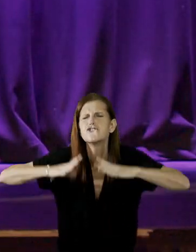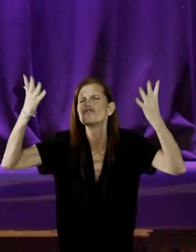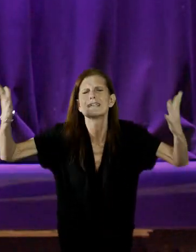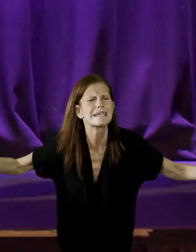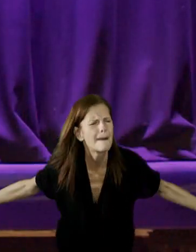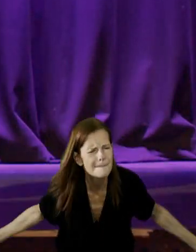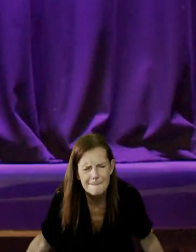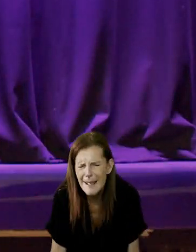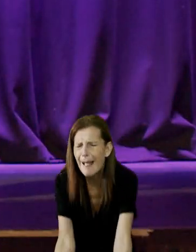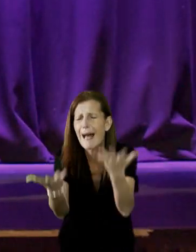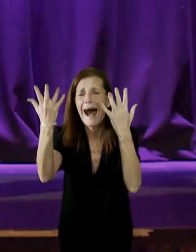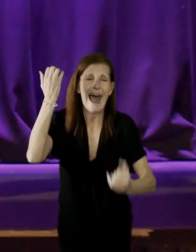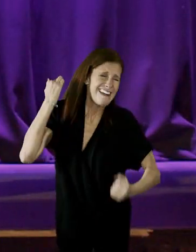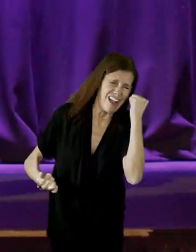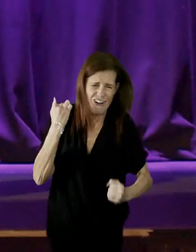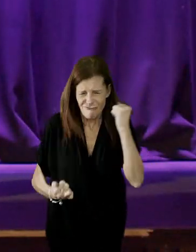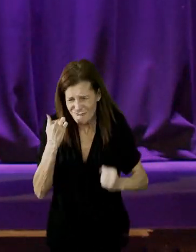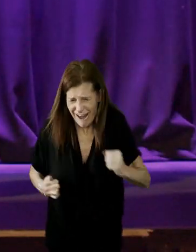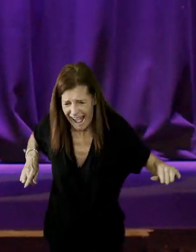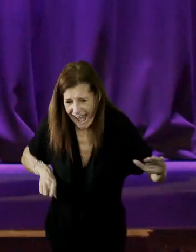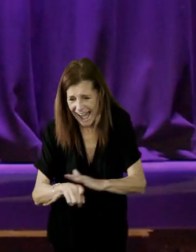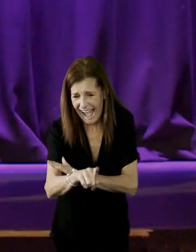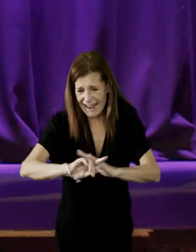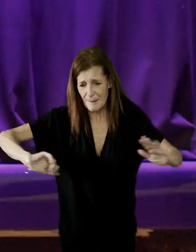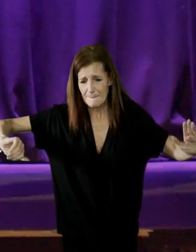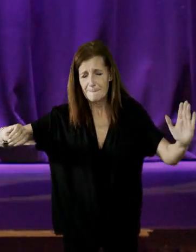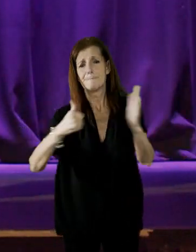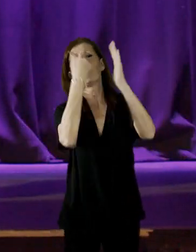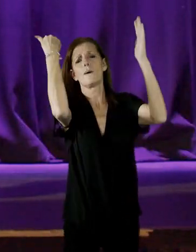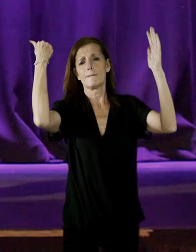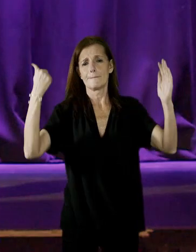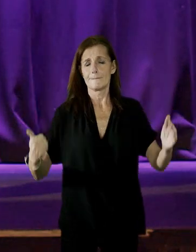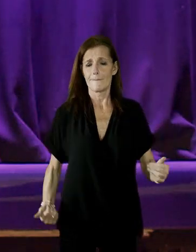into traffic, got bookered by a lorry,